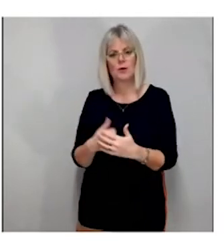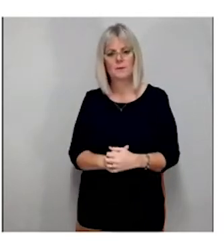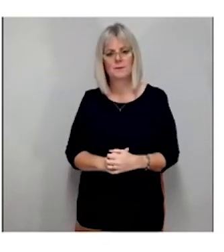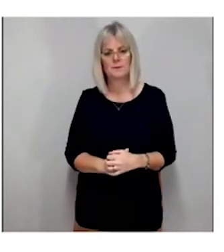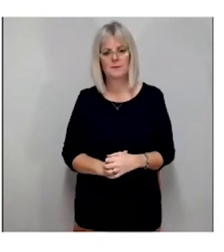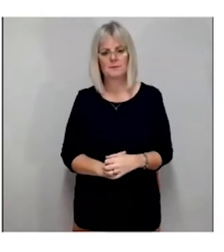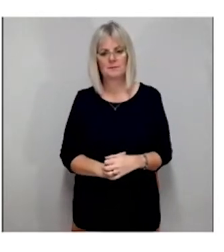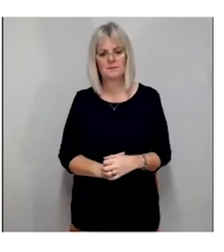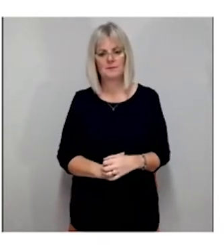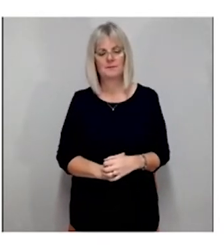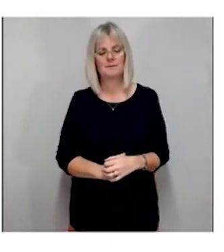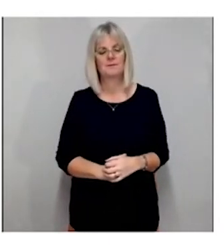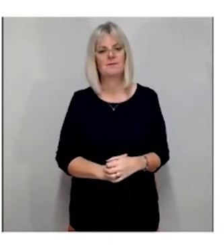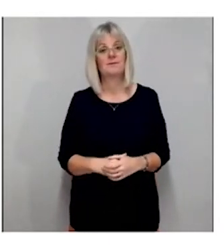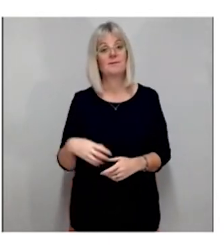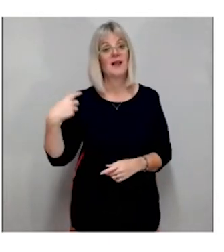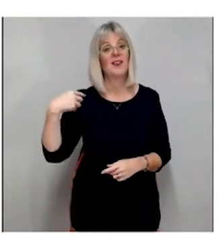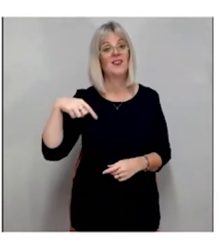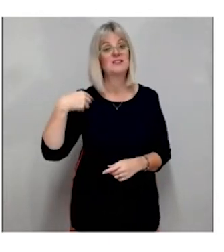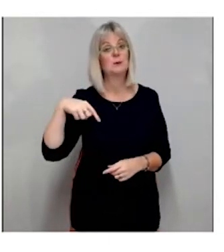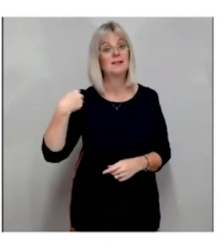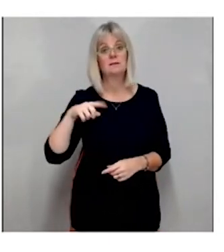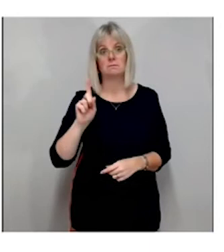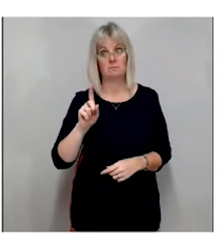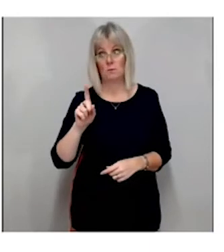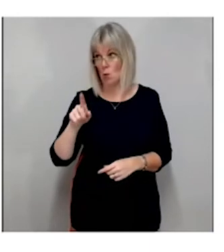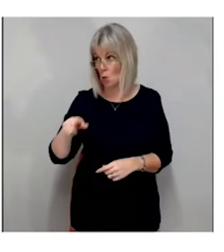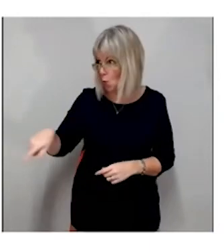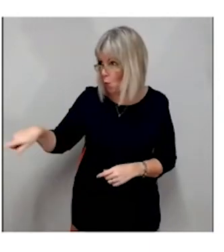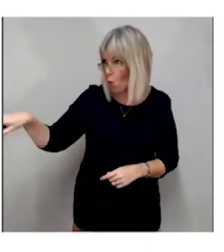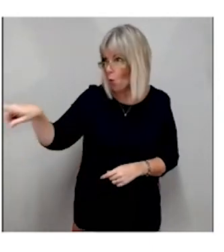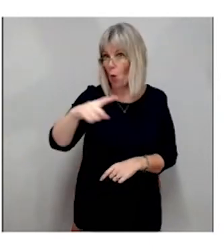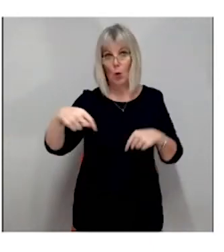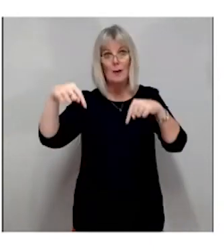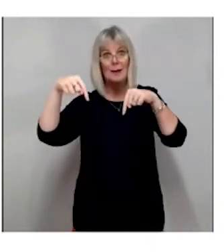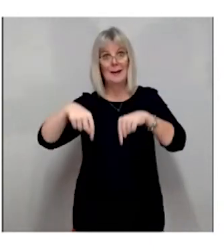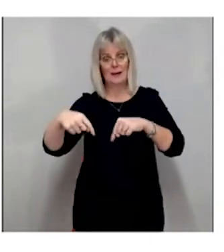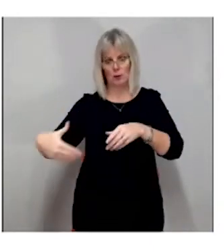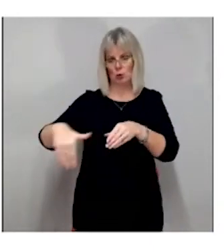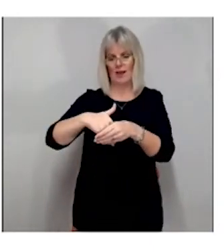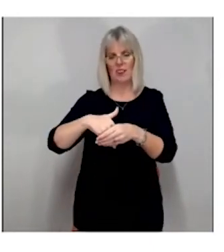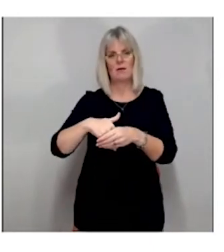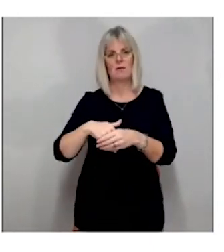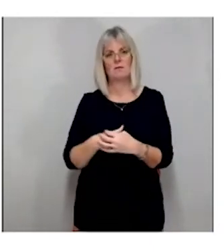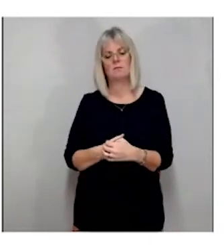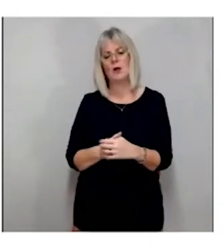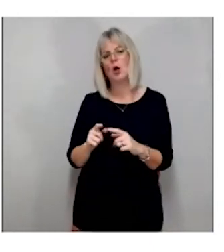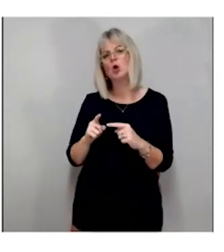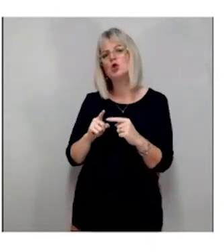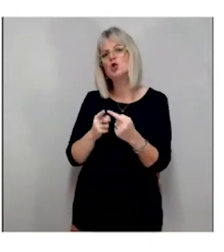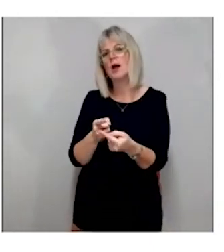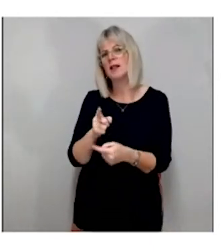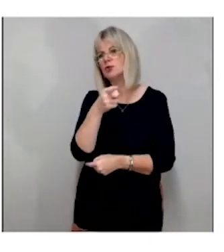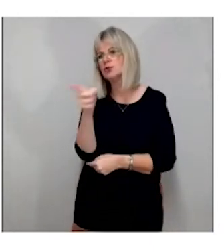And this week, we are all in it together. So I challenge you, as you participate in this week full